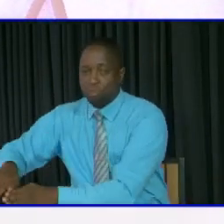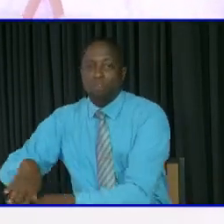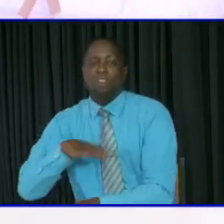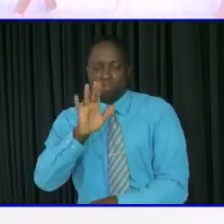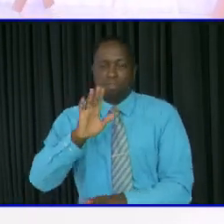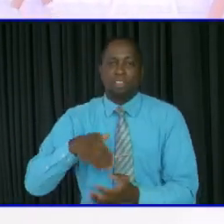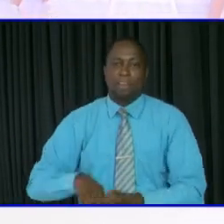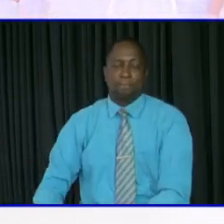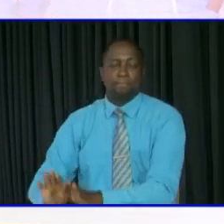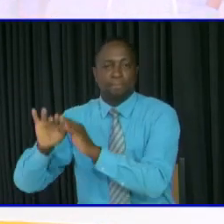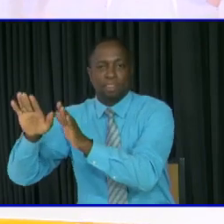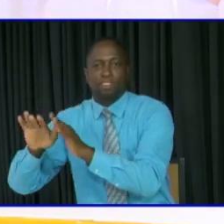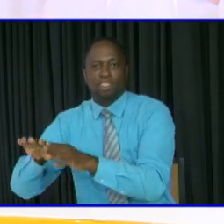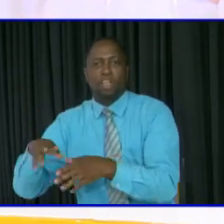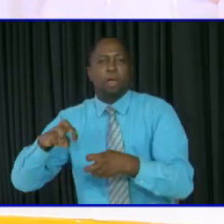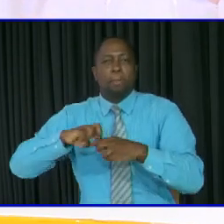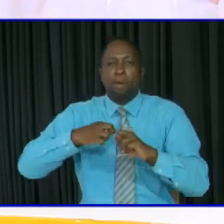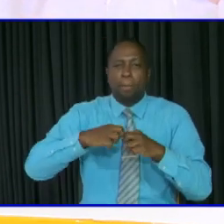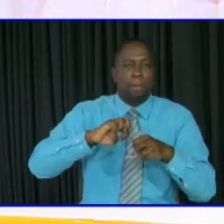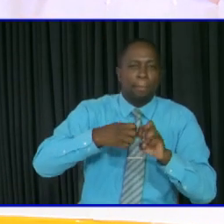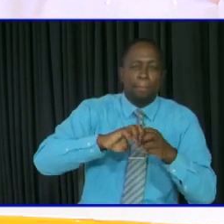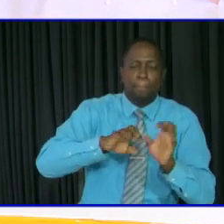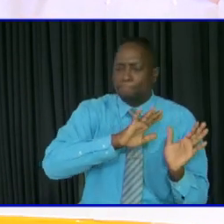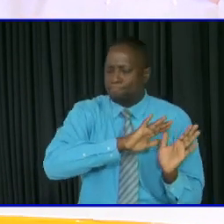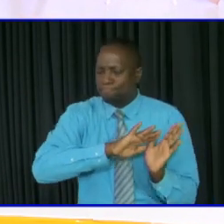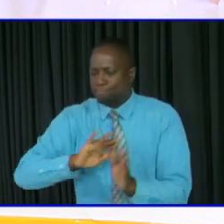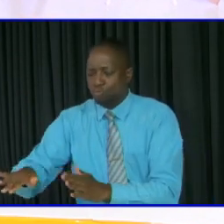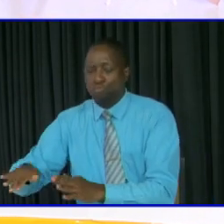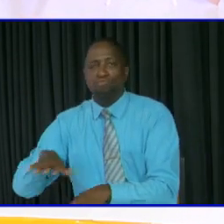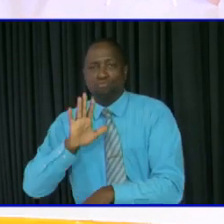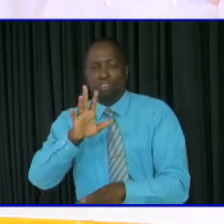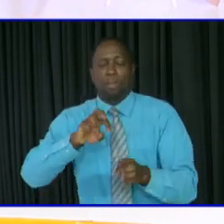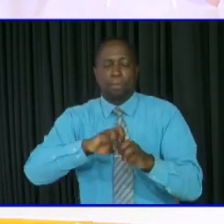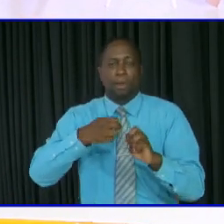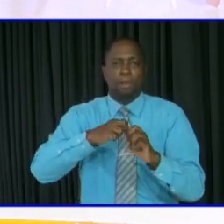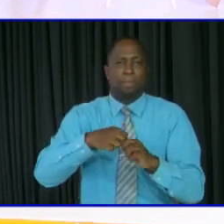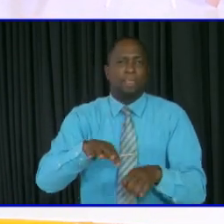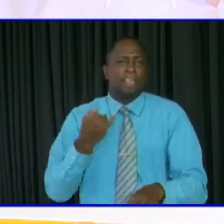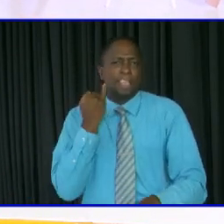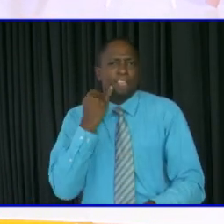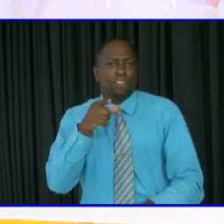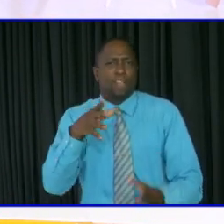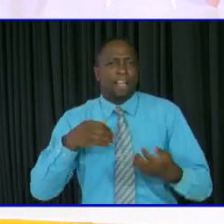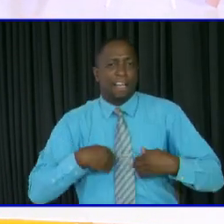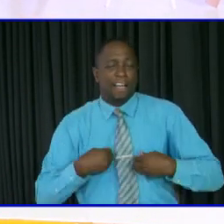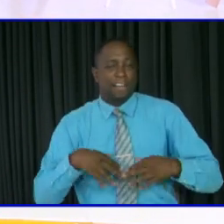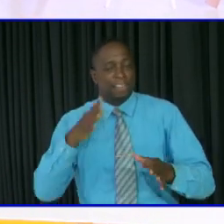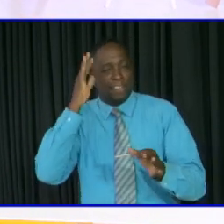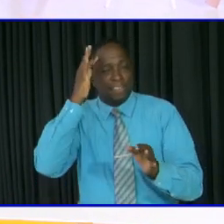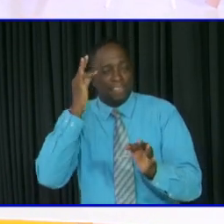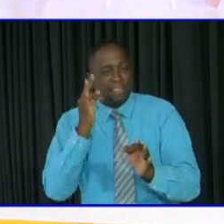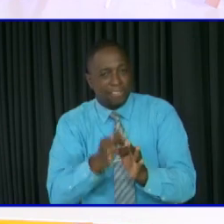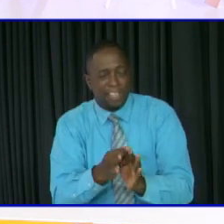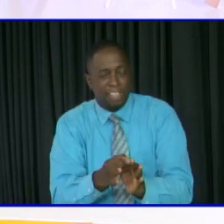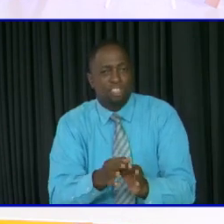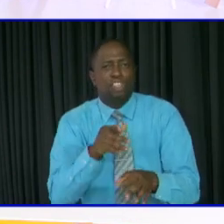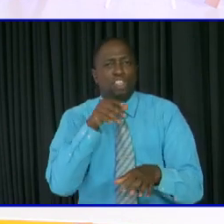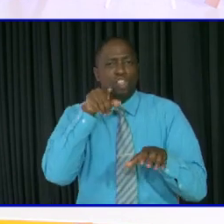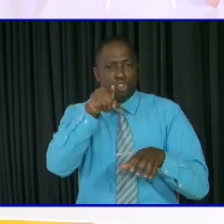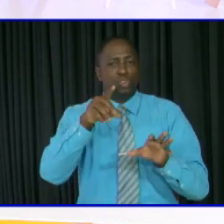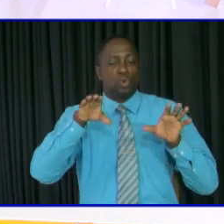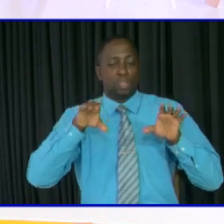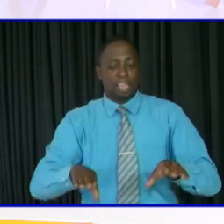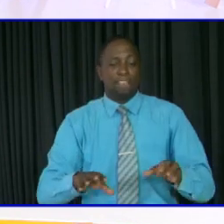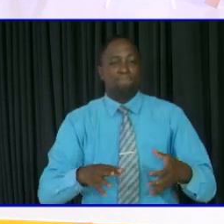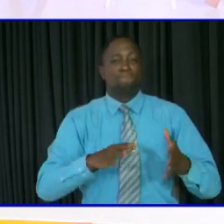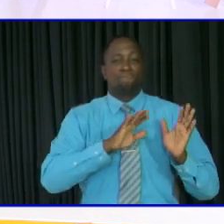seem insurmountable, if you have but a little bit of faith as that of the mustard seed, you can remove mountains.